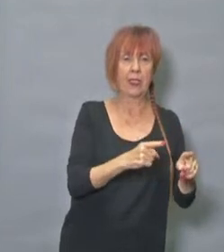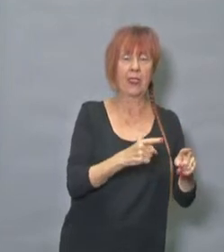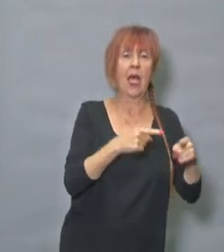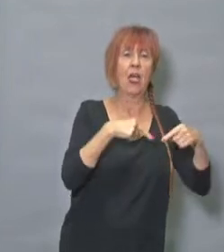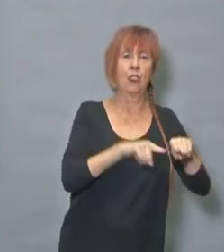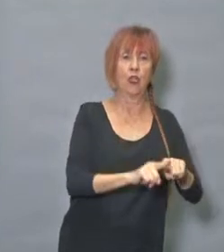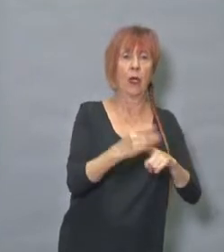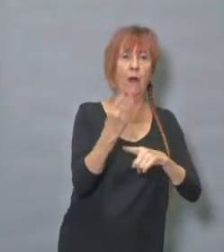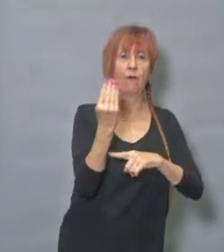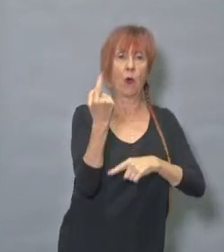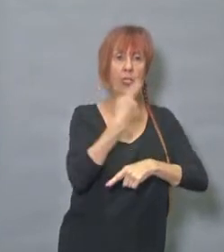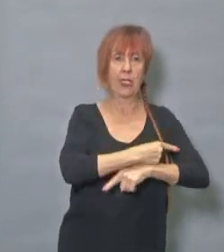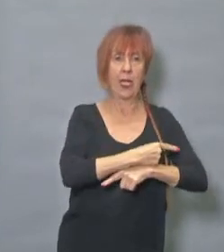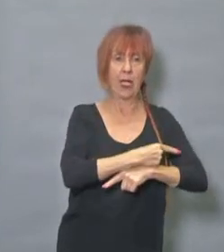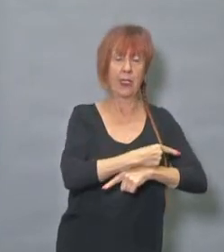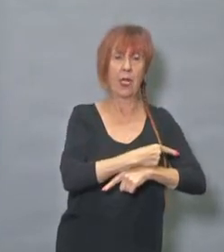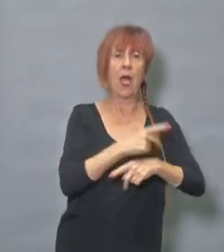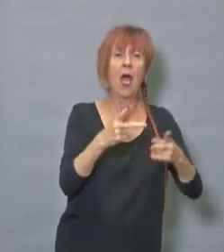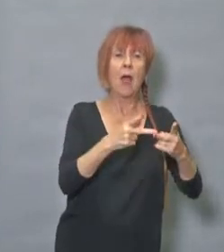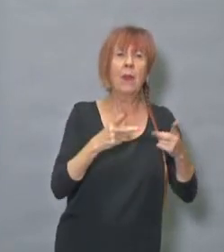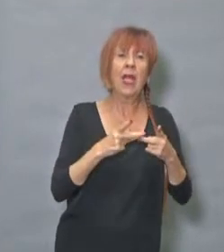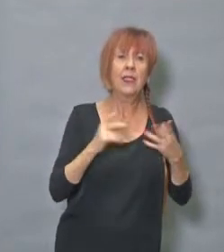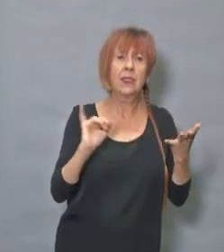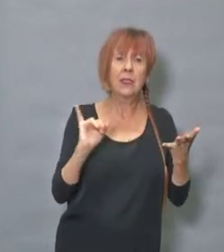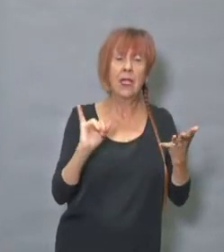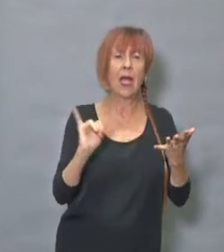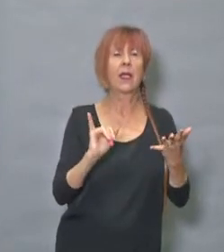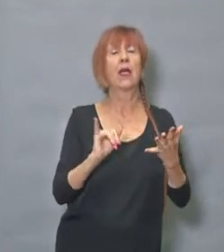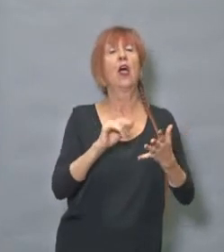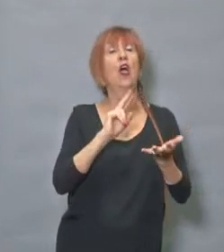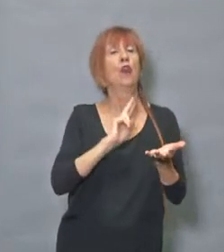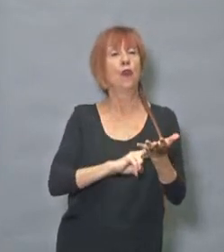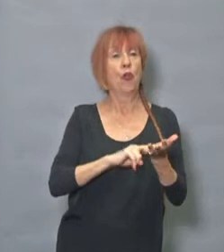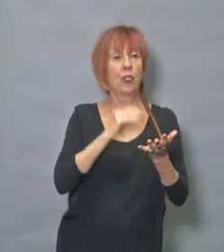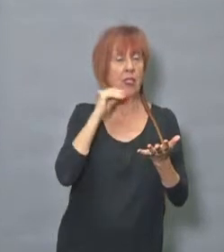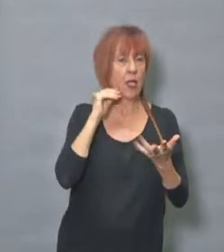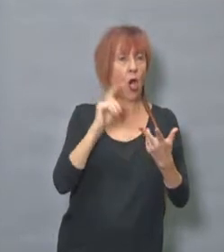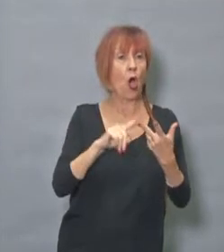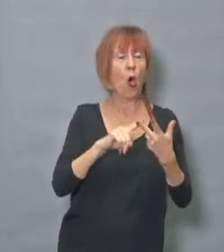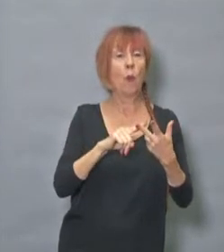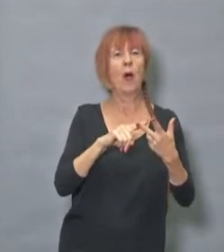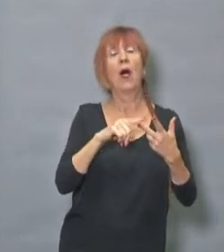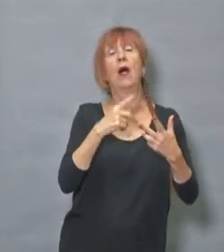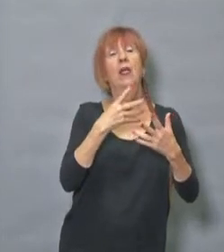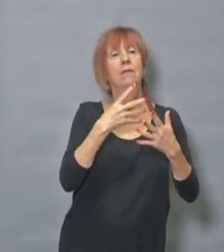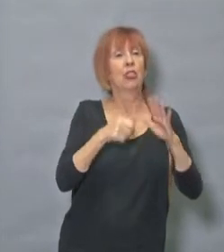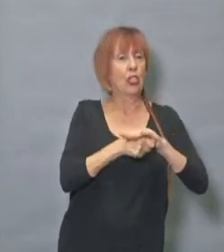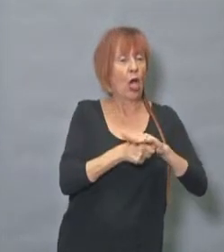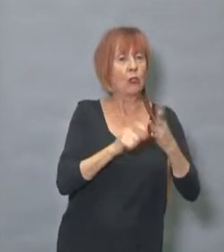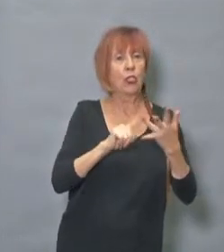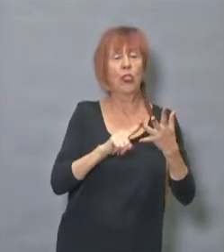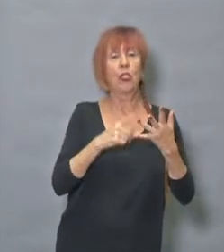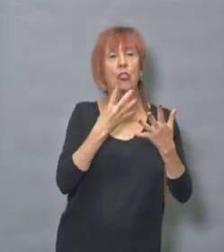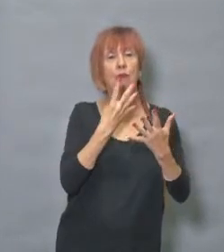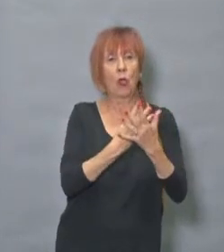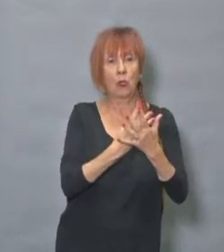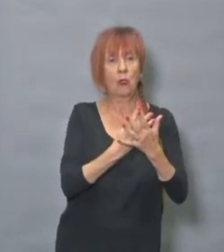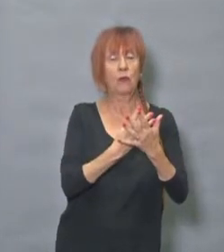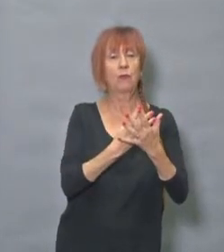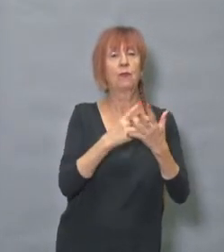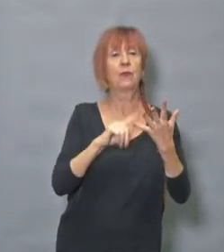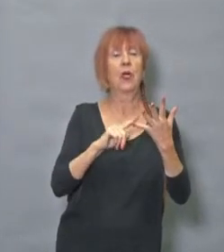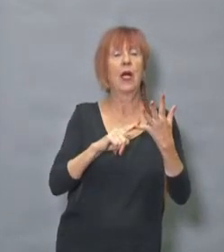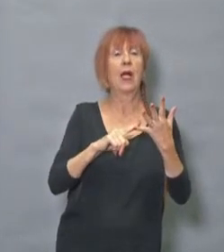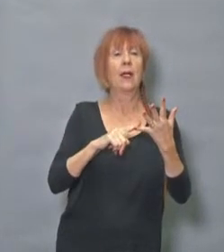These settings include nursing homes, assisted living facilities, shelters, treatment centers, supportive living,